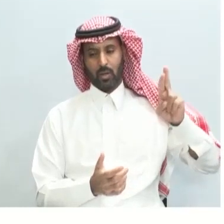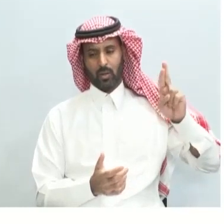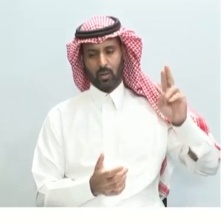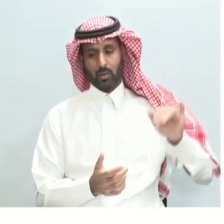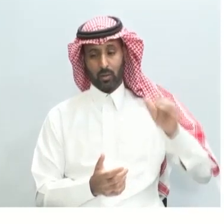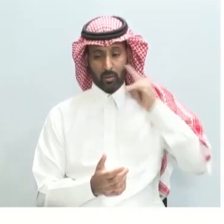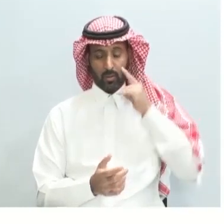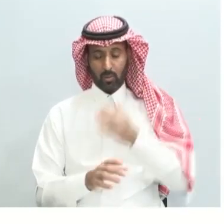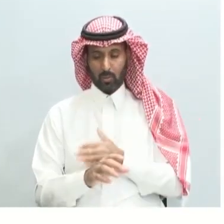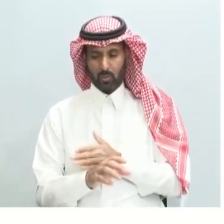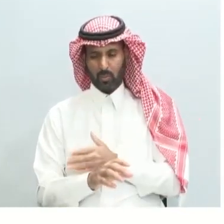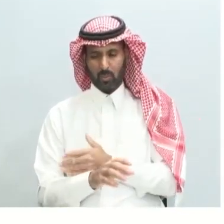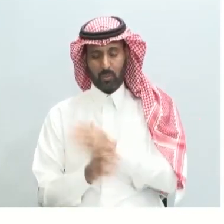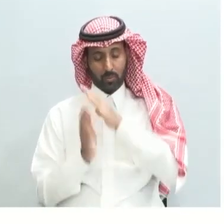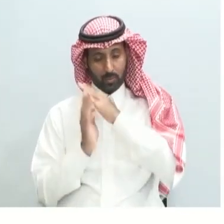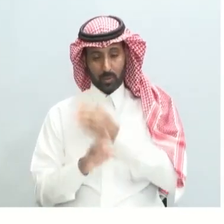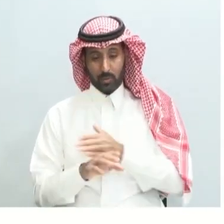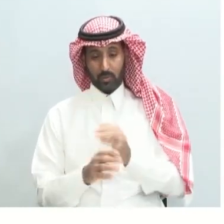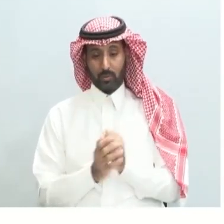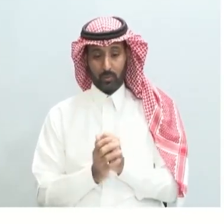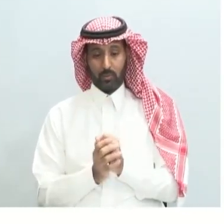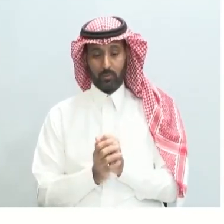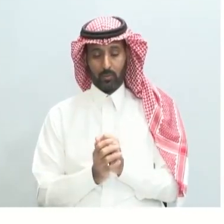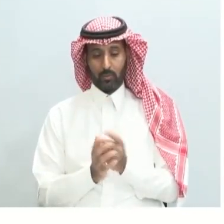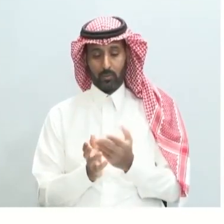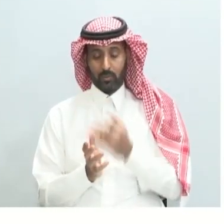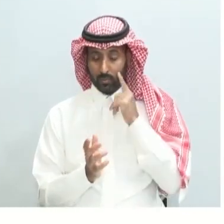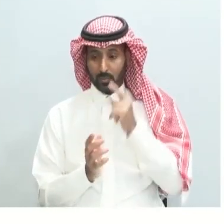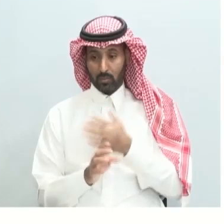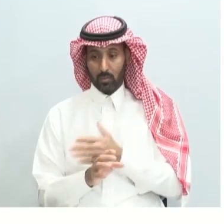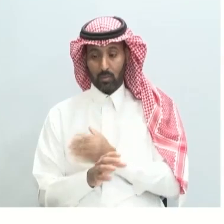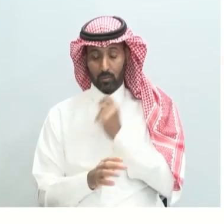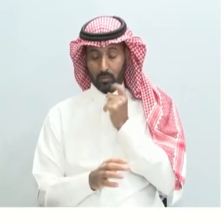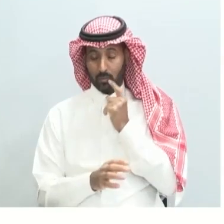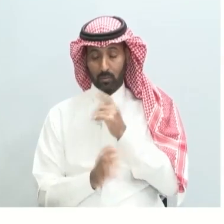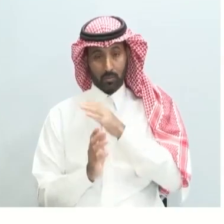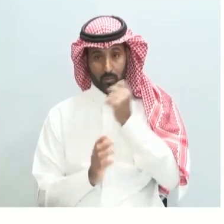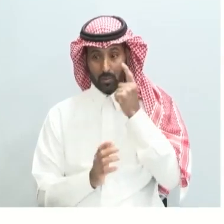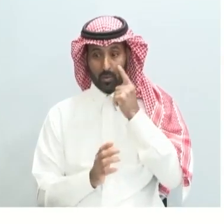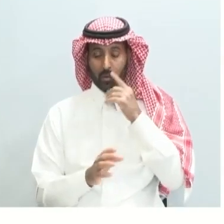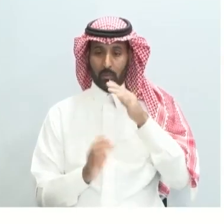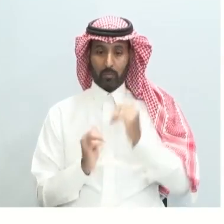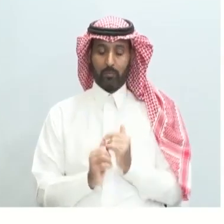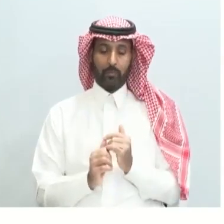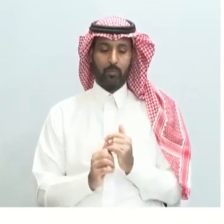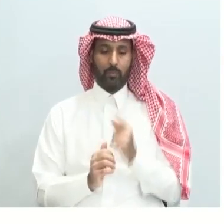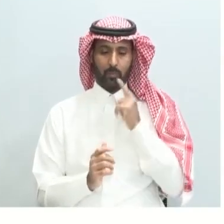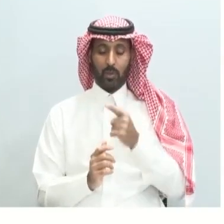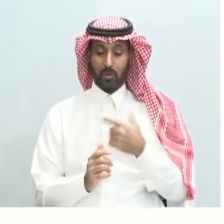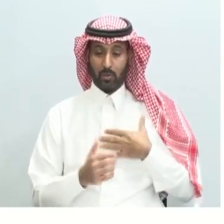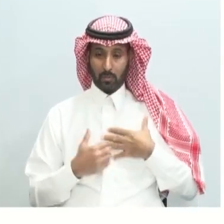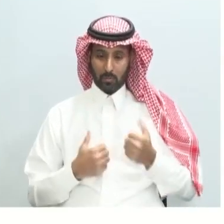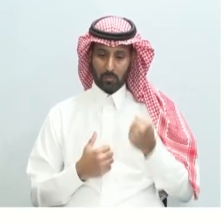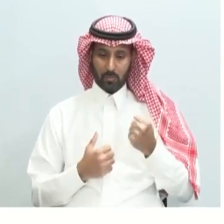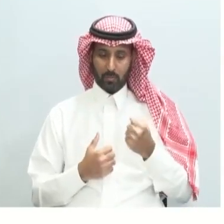bed. Early to bed and early to rise makes you